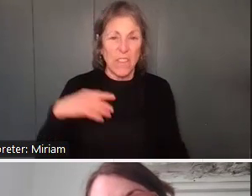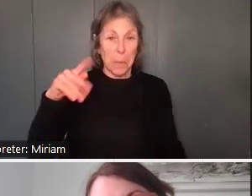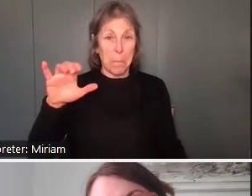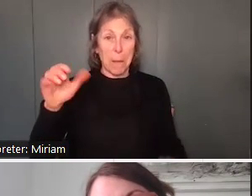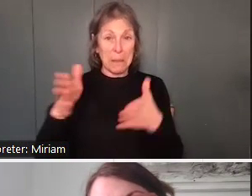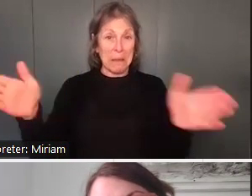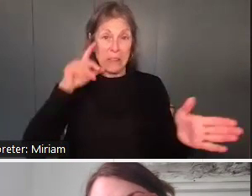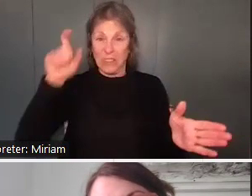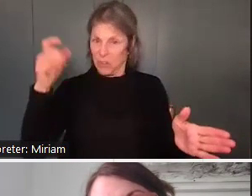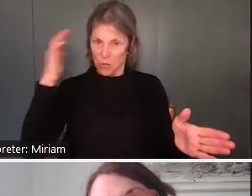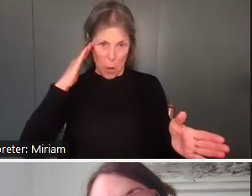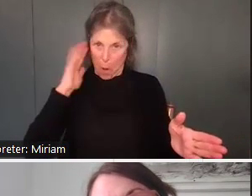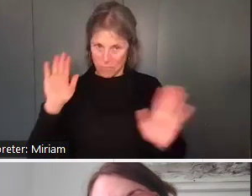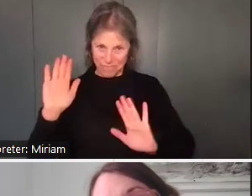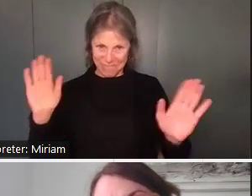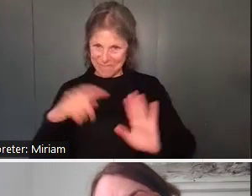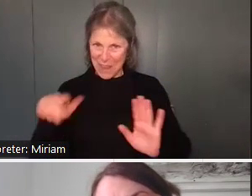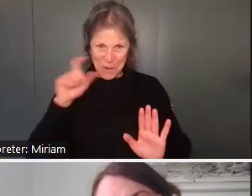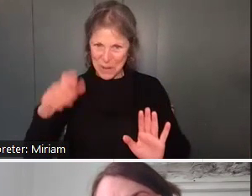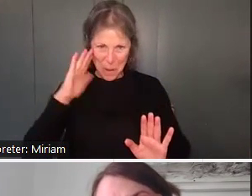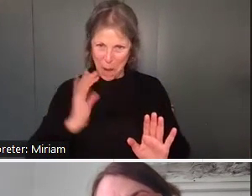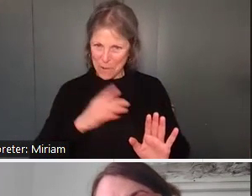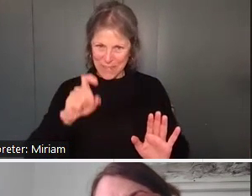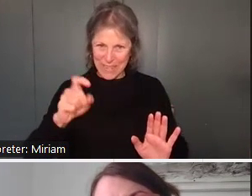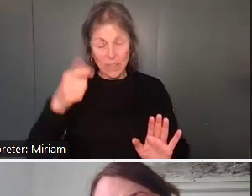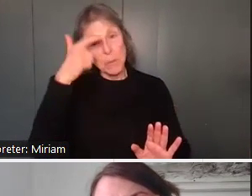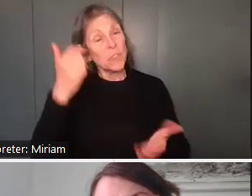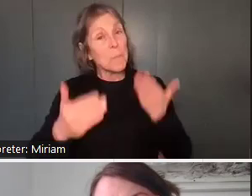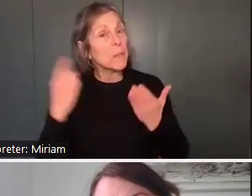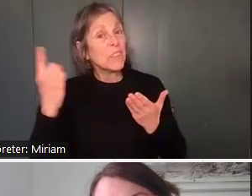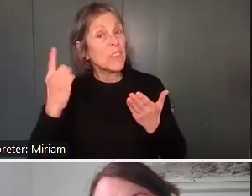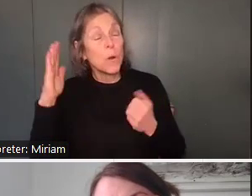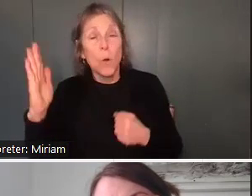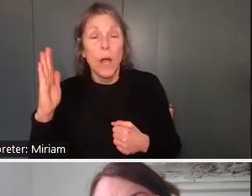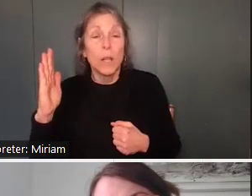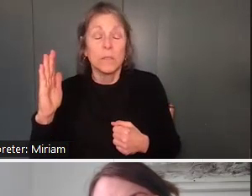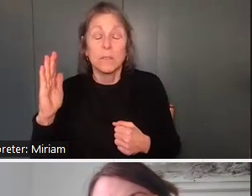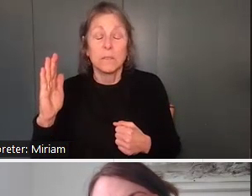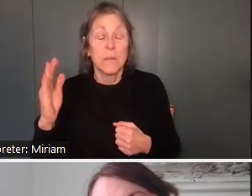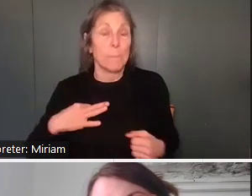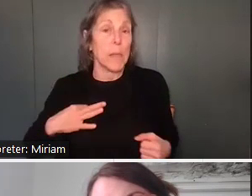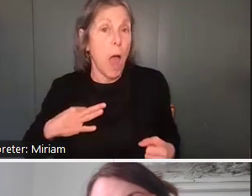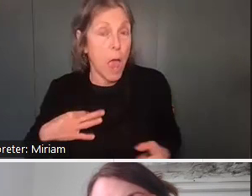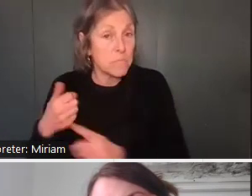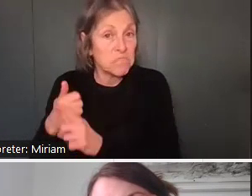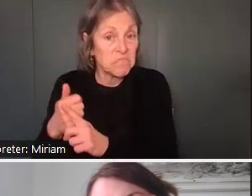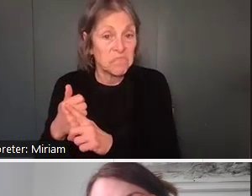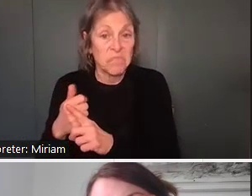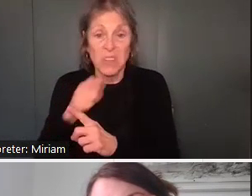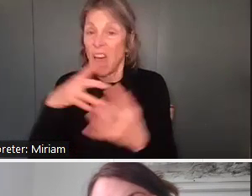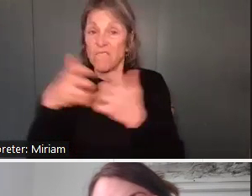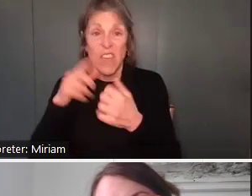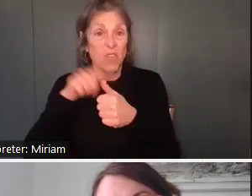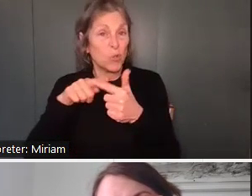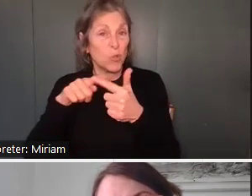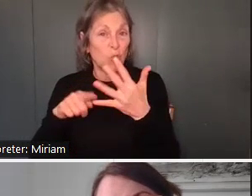those needs are so much. I just think, I mean, because maybe somebody will come up that applies that's not any of those things, but looks like,